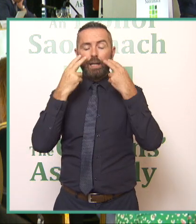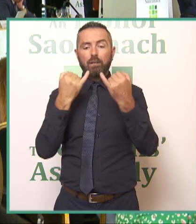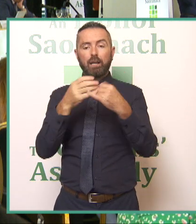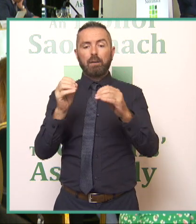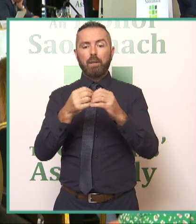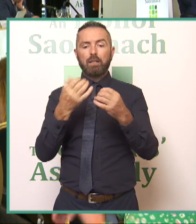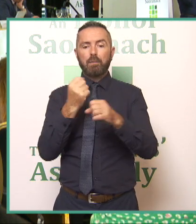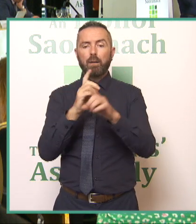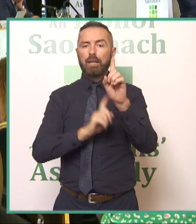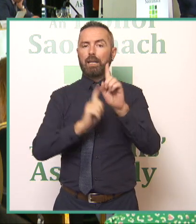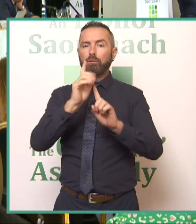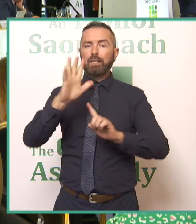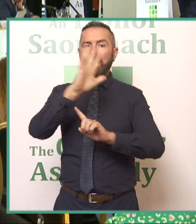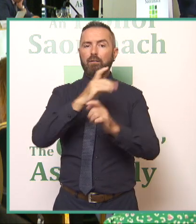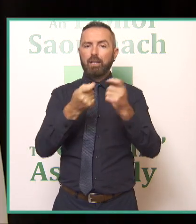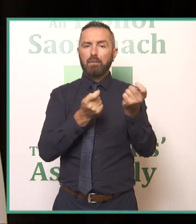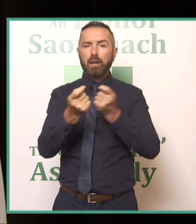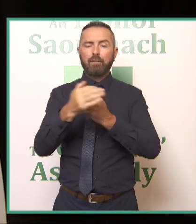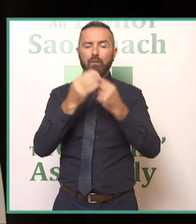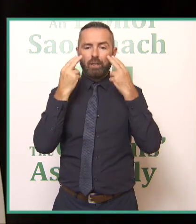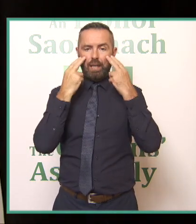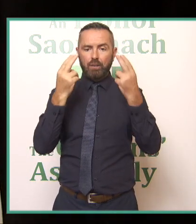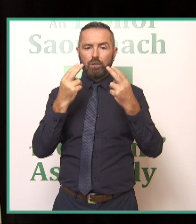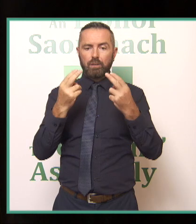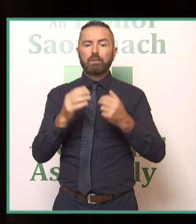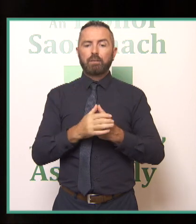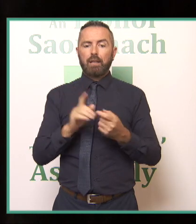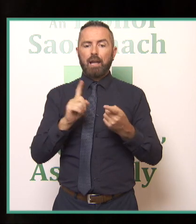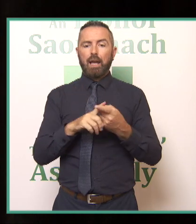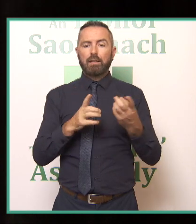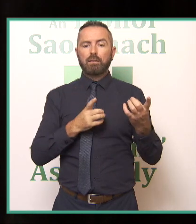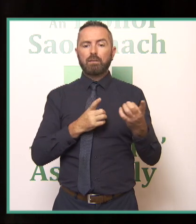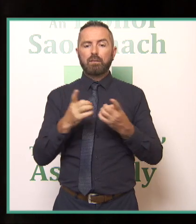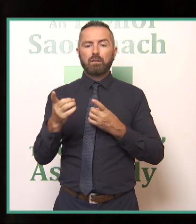about increasing the area that's primarily managed for nature and also carry out